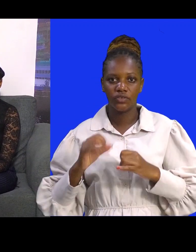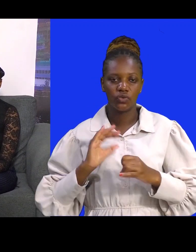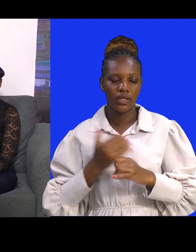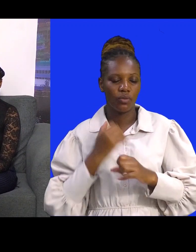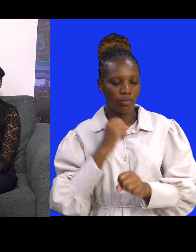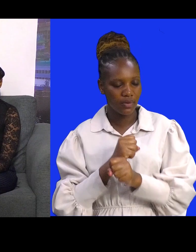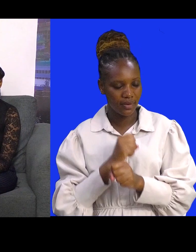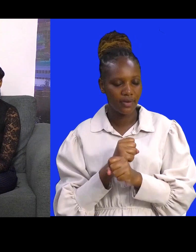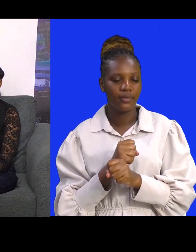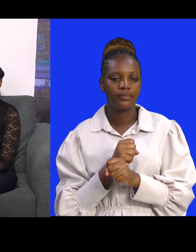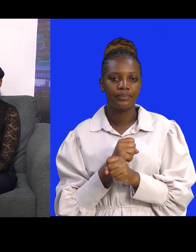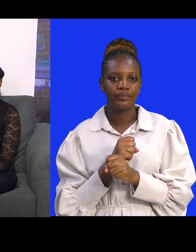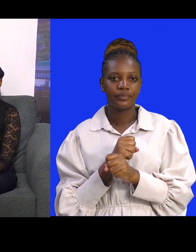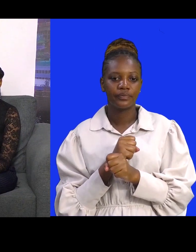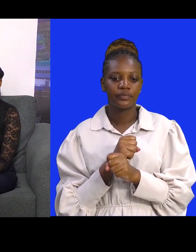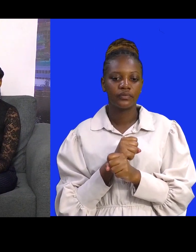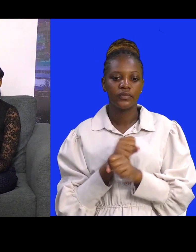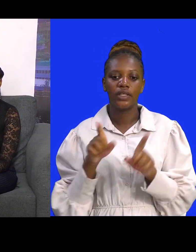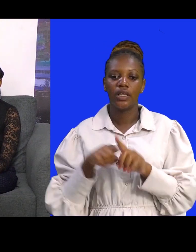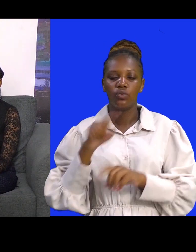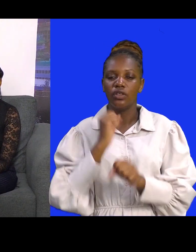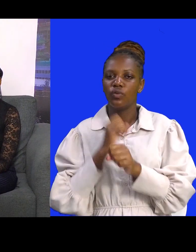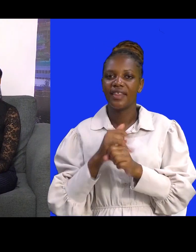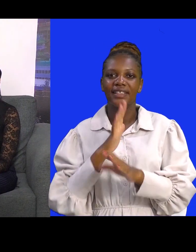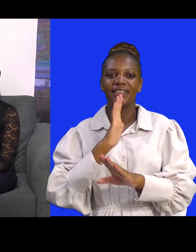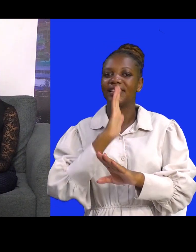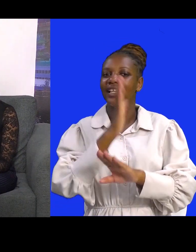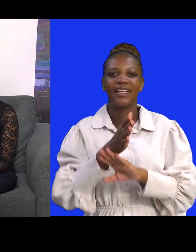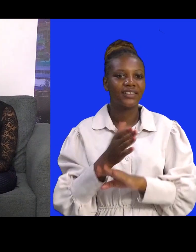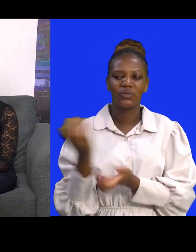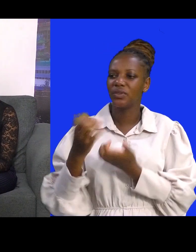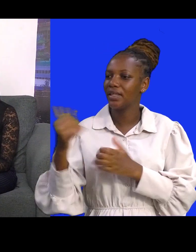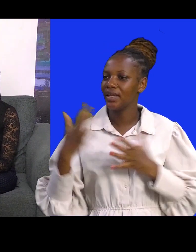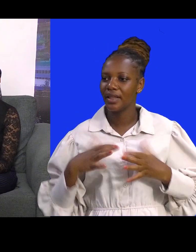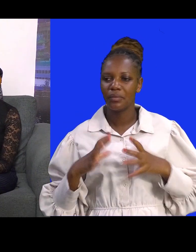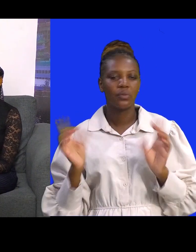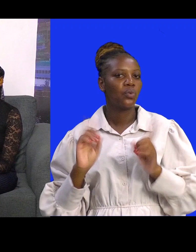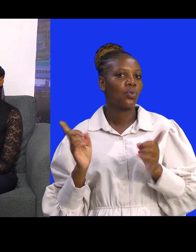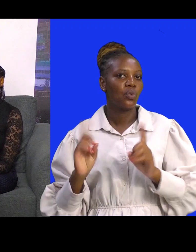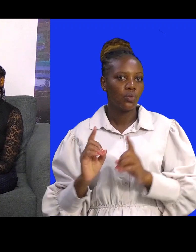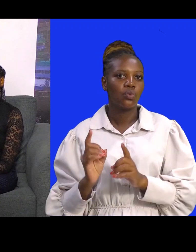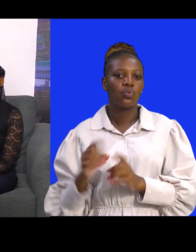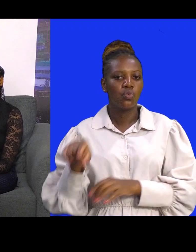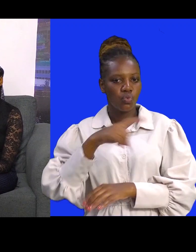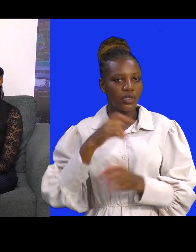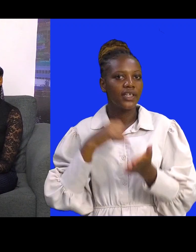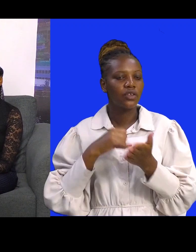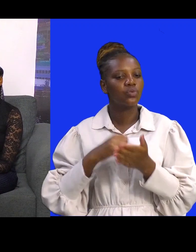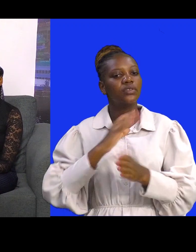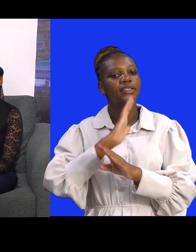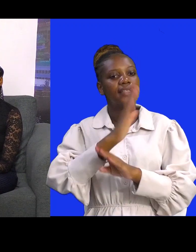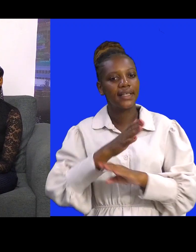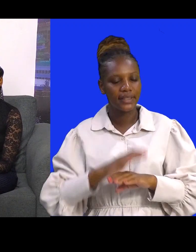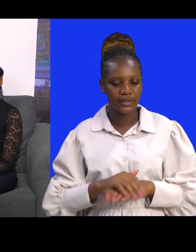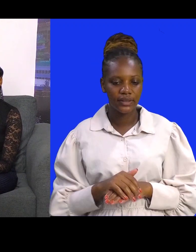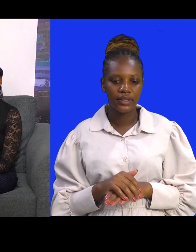in accessing our content. So it can be direct. They don't need someone else close to them to explain to them.